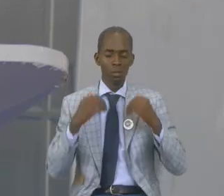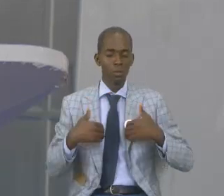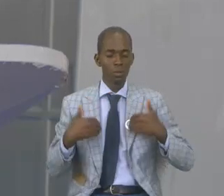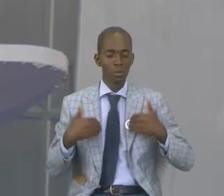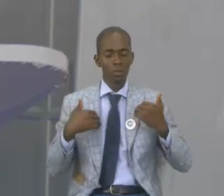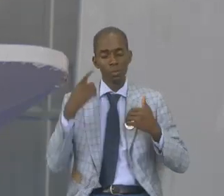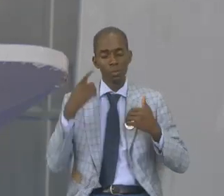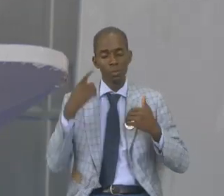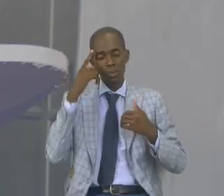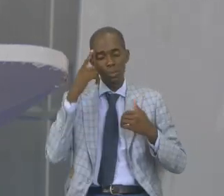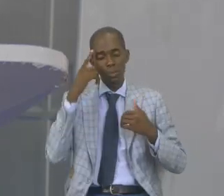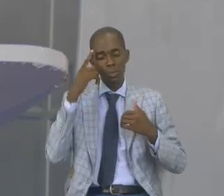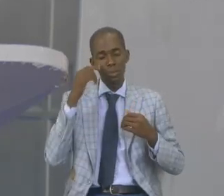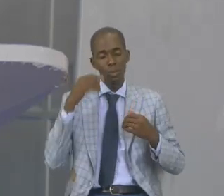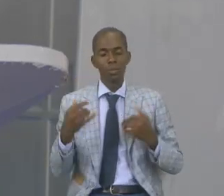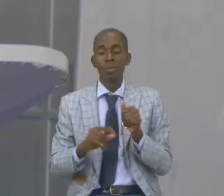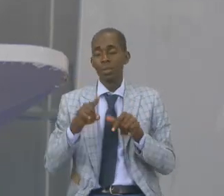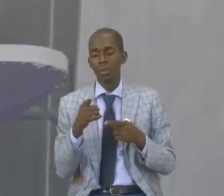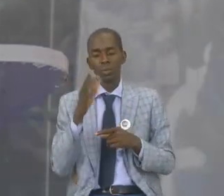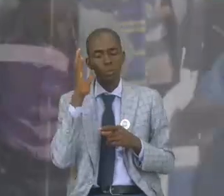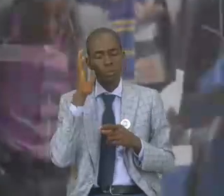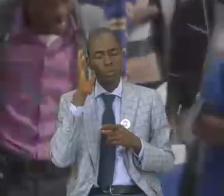Everywhere you go, you will excel.